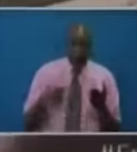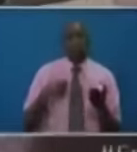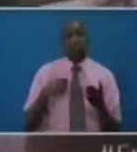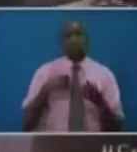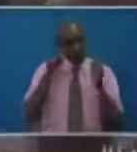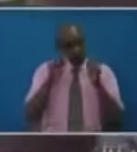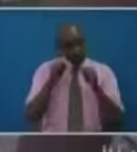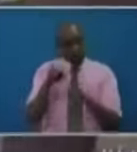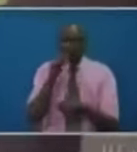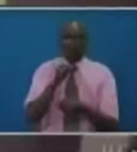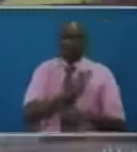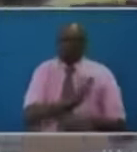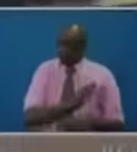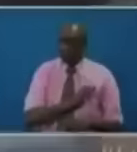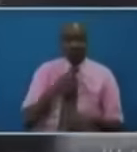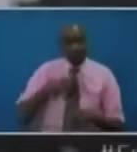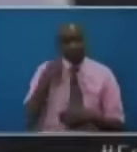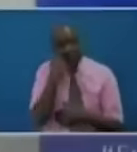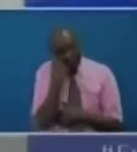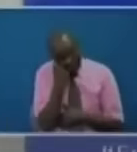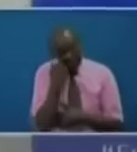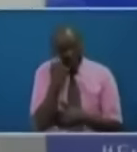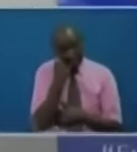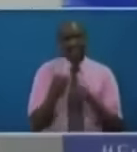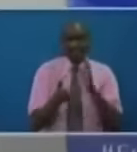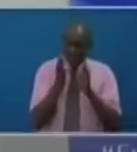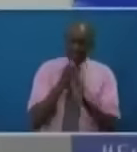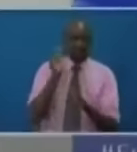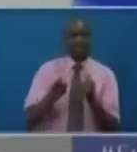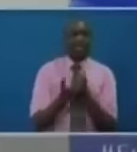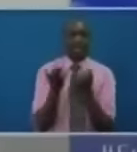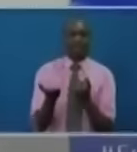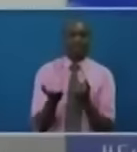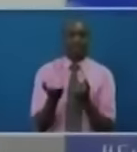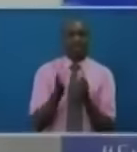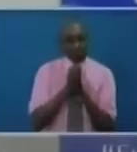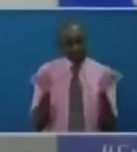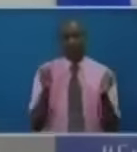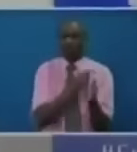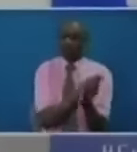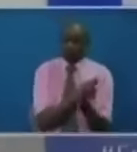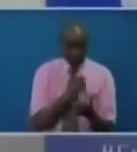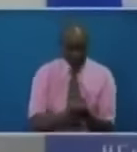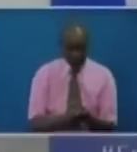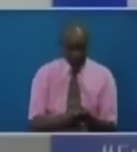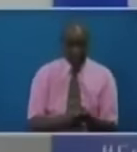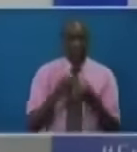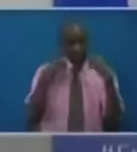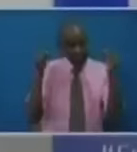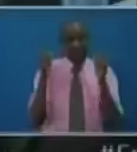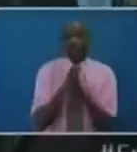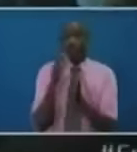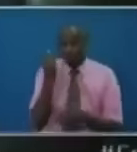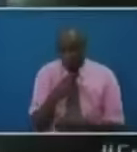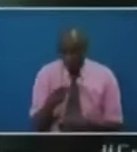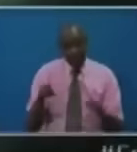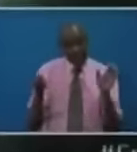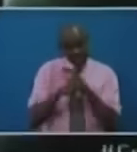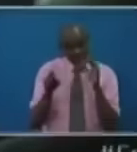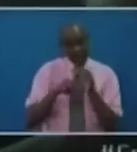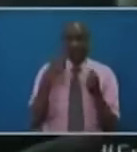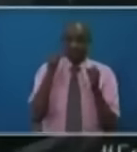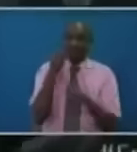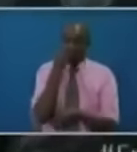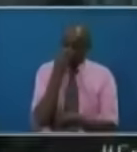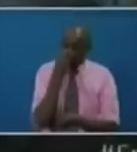responsibility was to treat patients requiring urgent medical services at the public hospitals. The president, who was accompanied by Deputy William